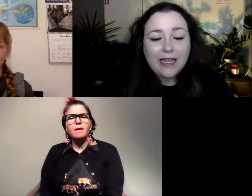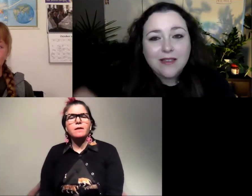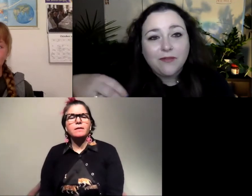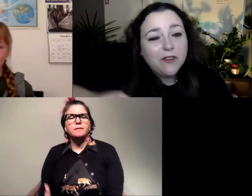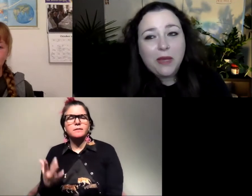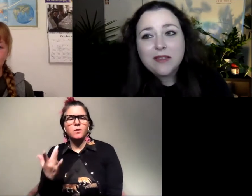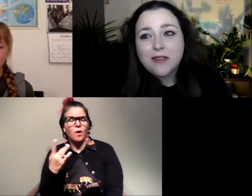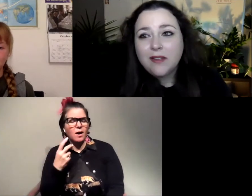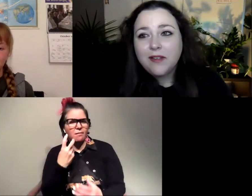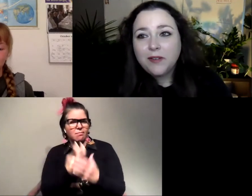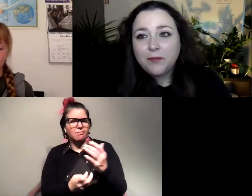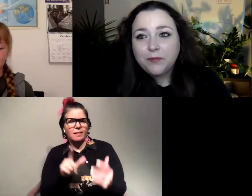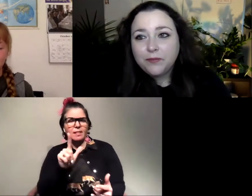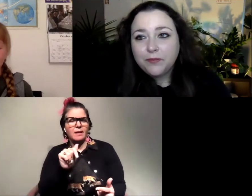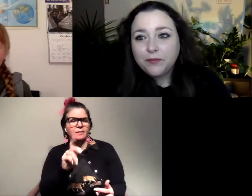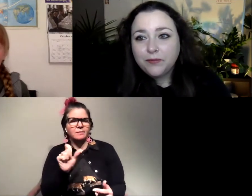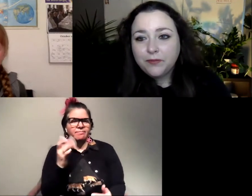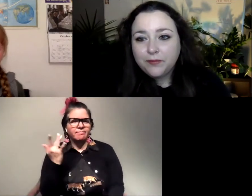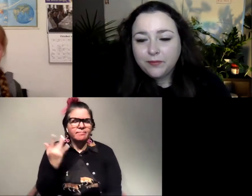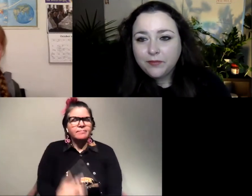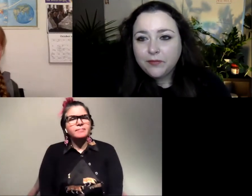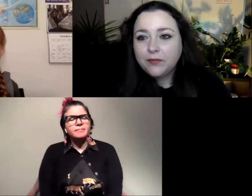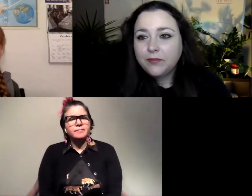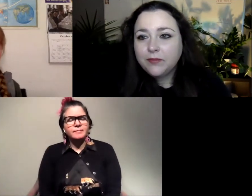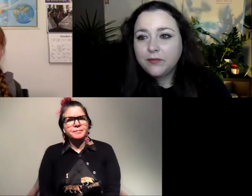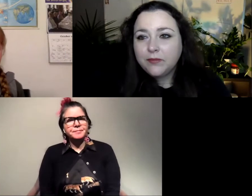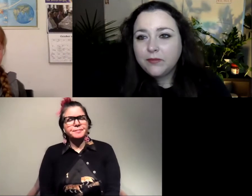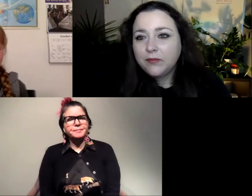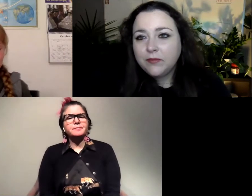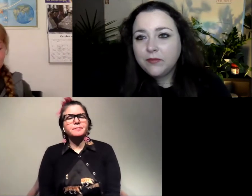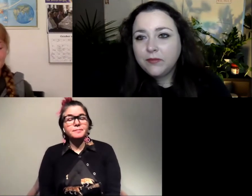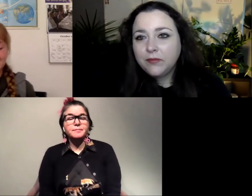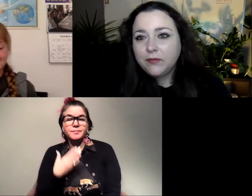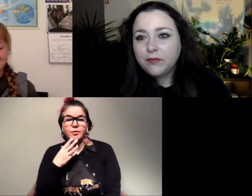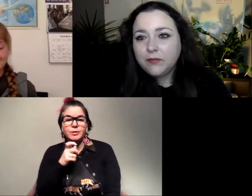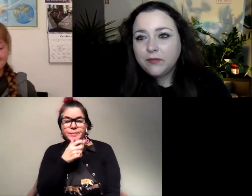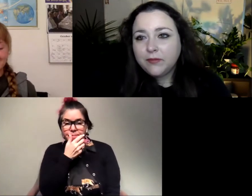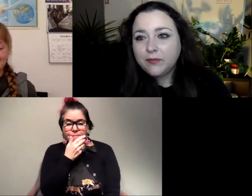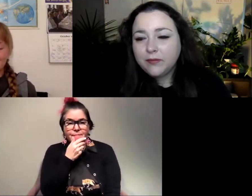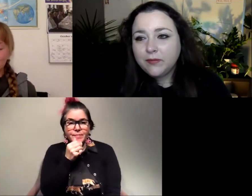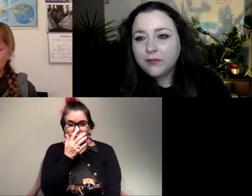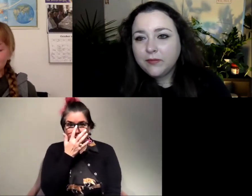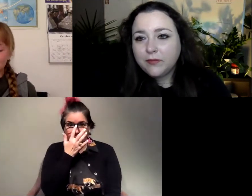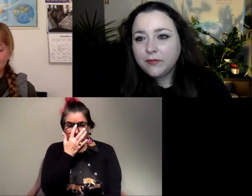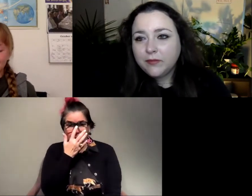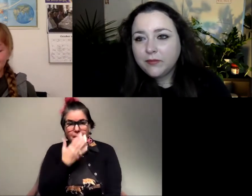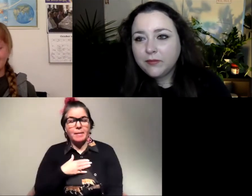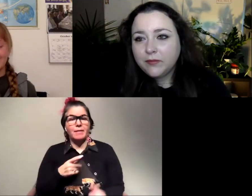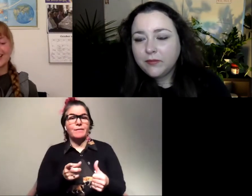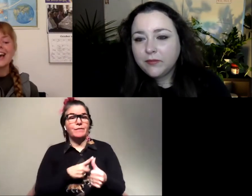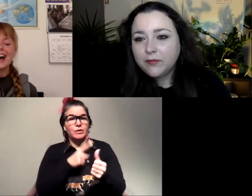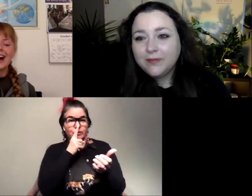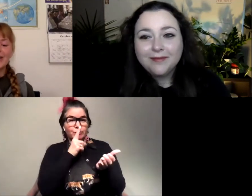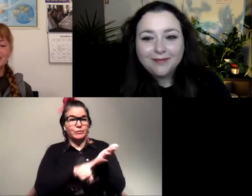about lakes in the first place? Yeah, that's a really good question. So my first research,